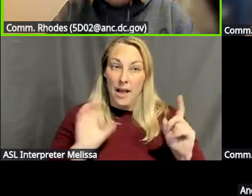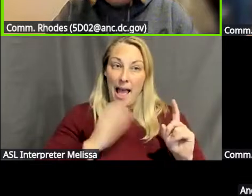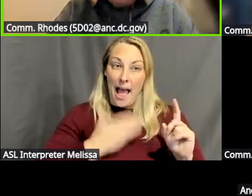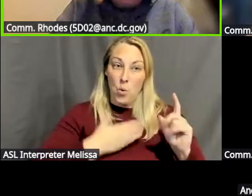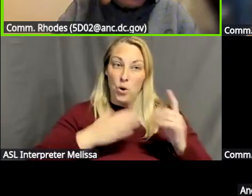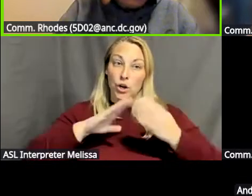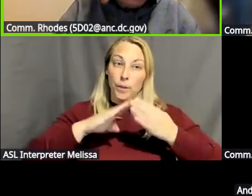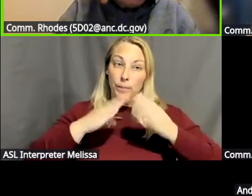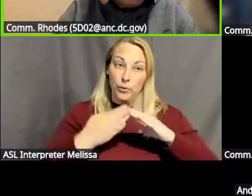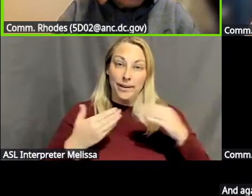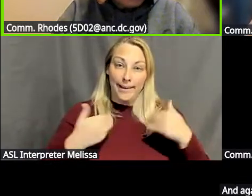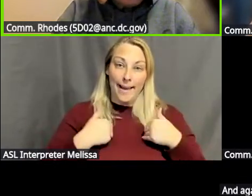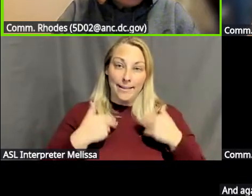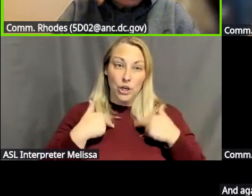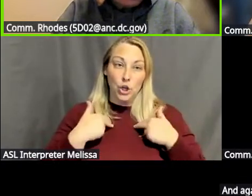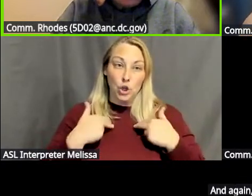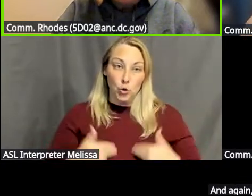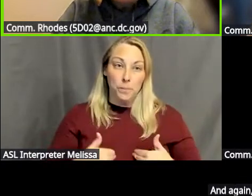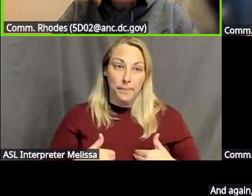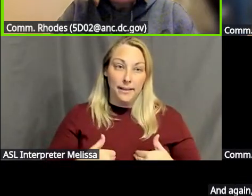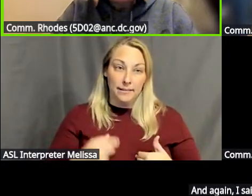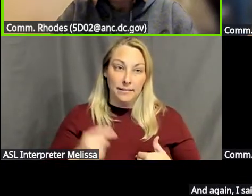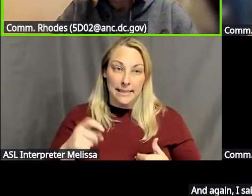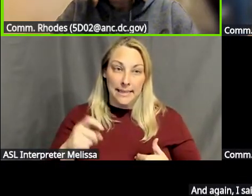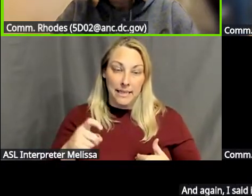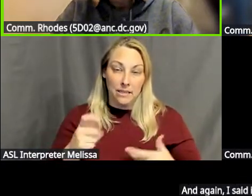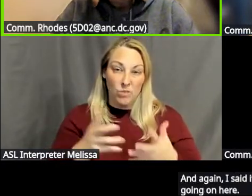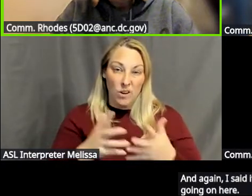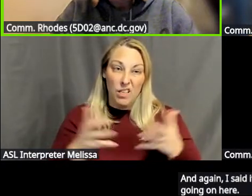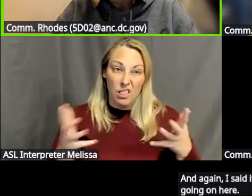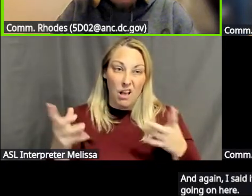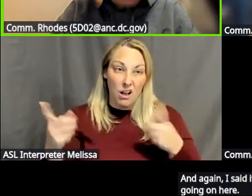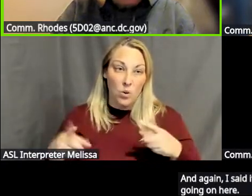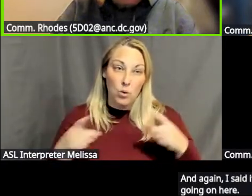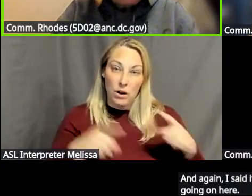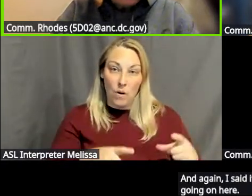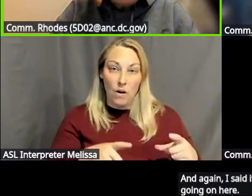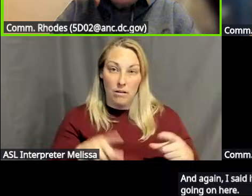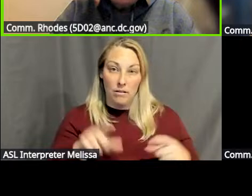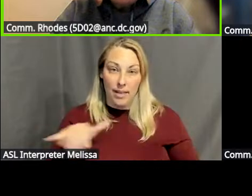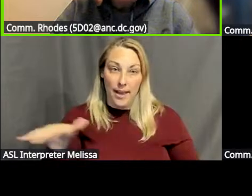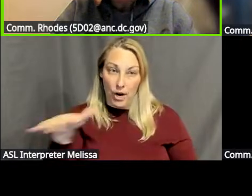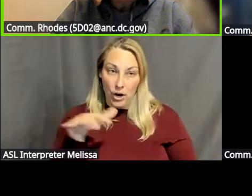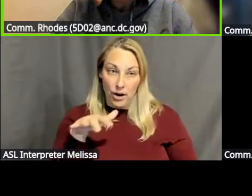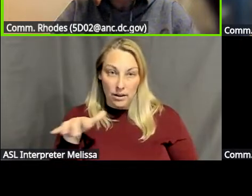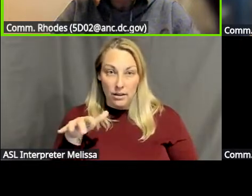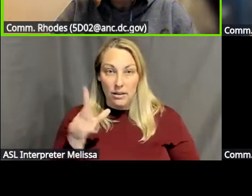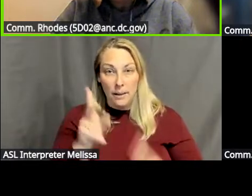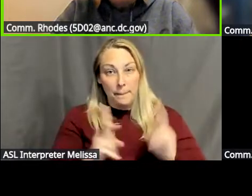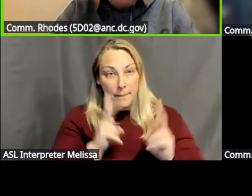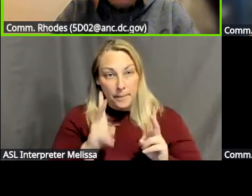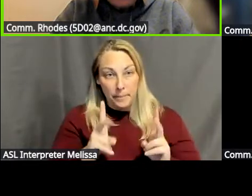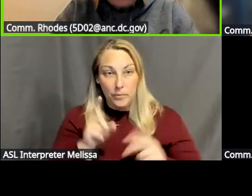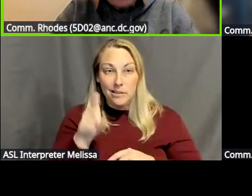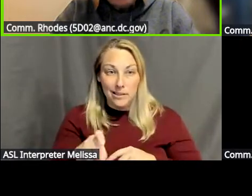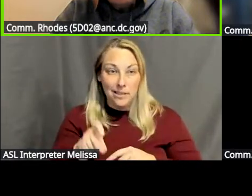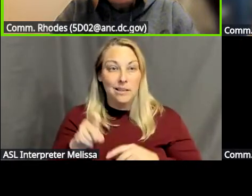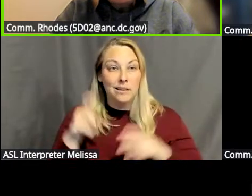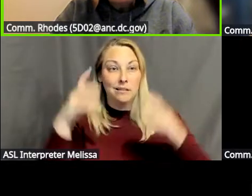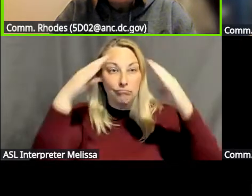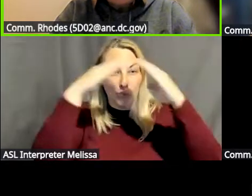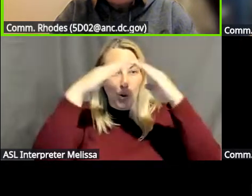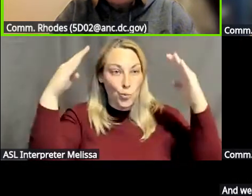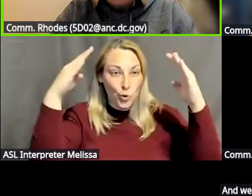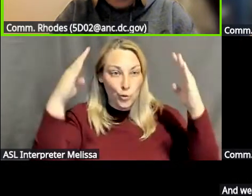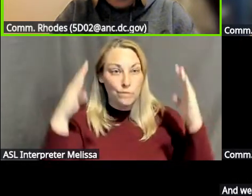need. We have a lot going on here, and we know folks need a roof over their head and need